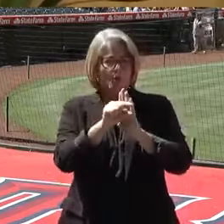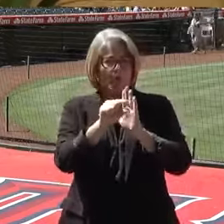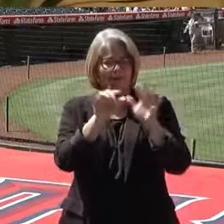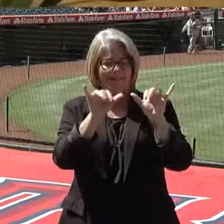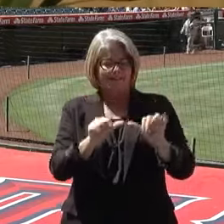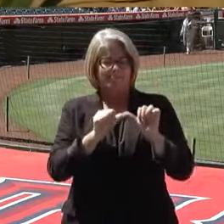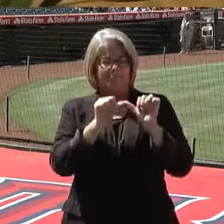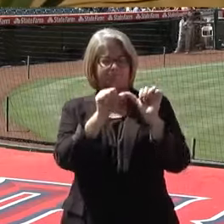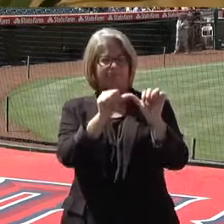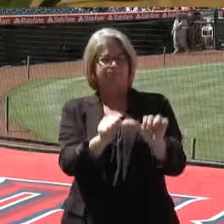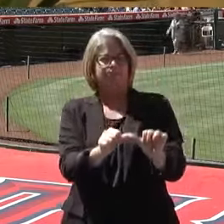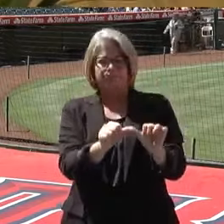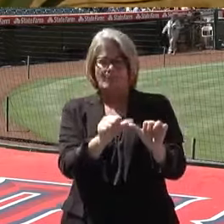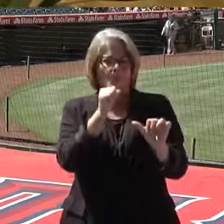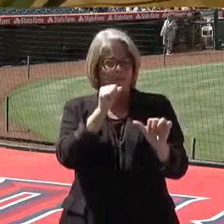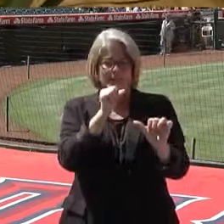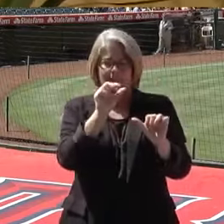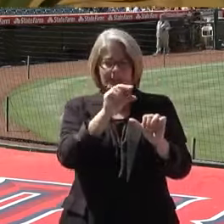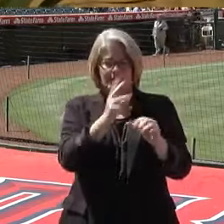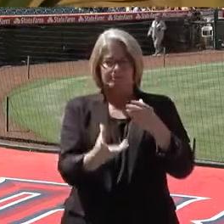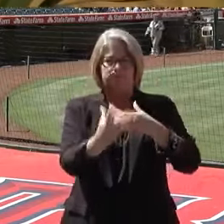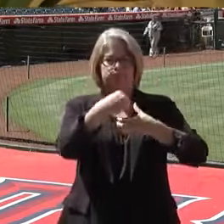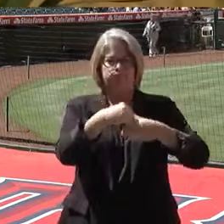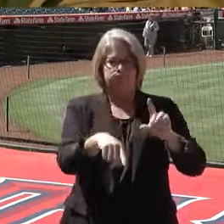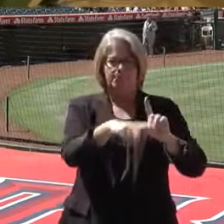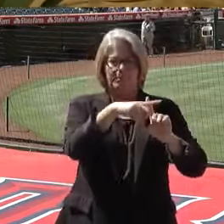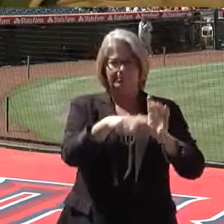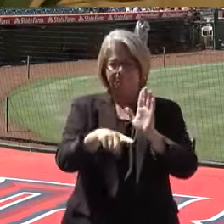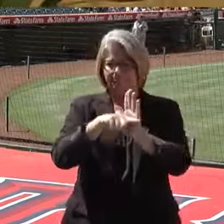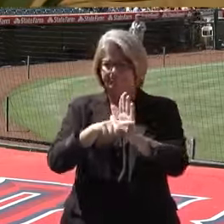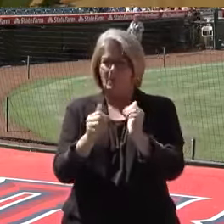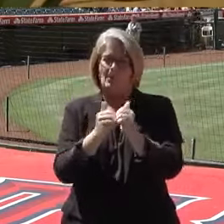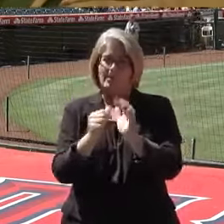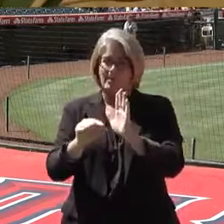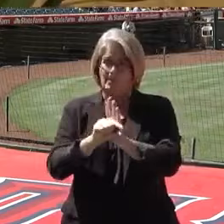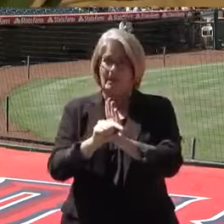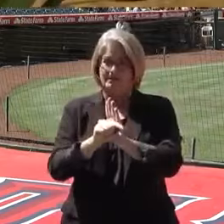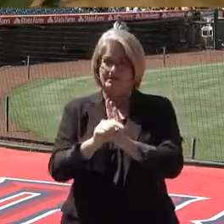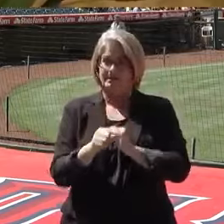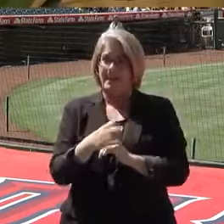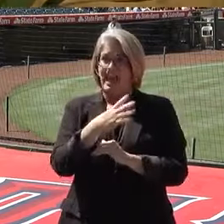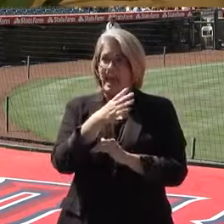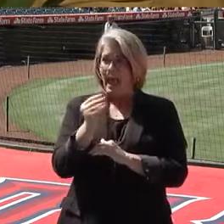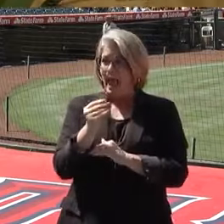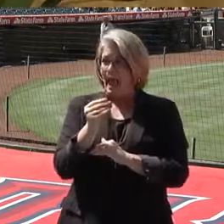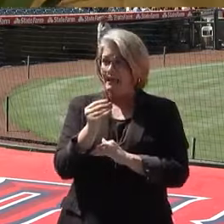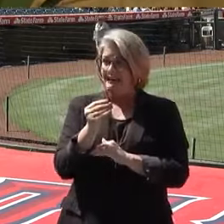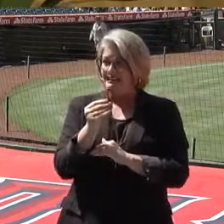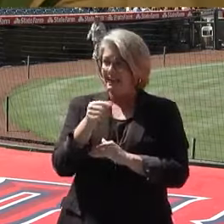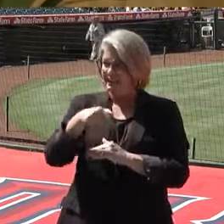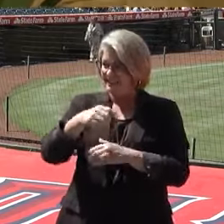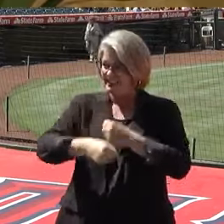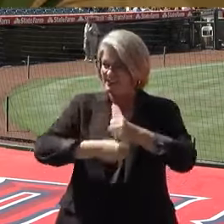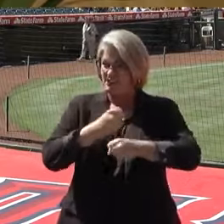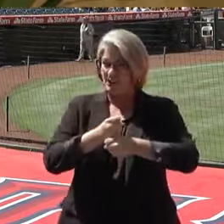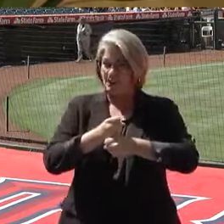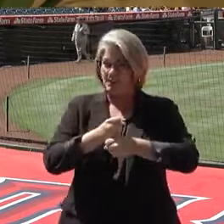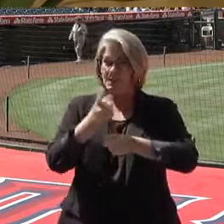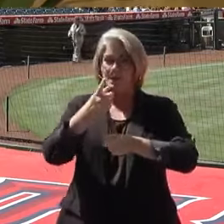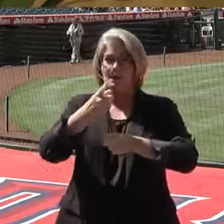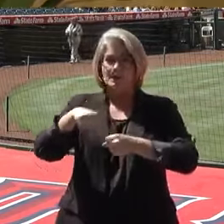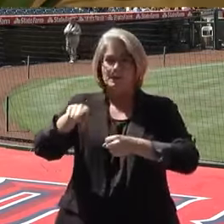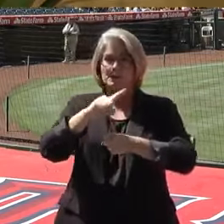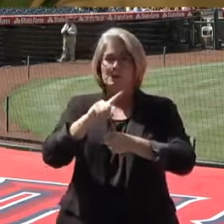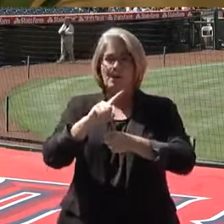or minuses from being added. And this year, you all participated in one of our biggest projects yet, being able to re-envision our future